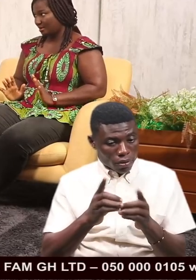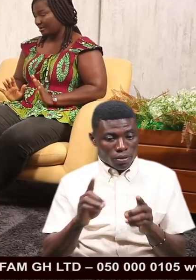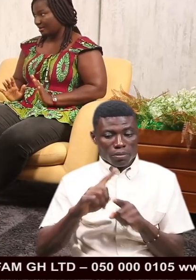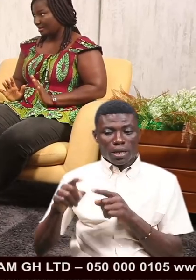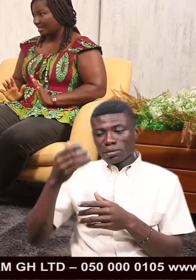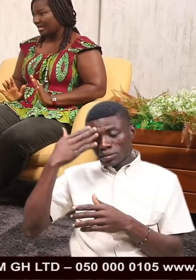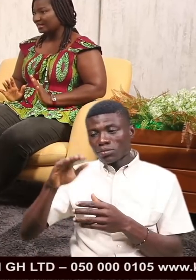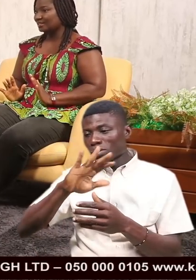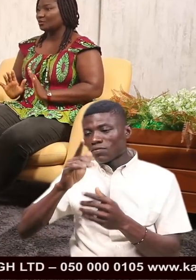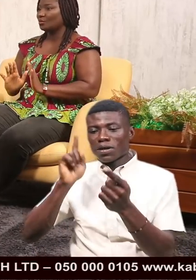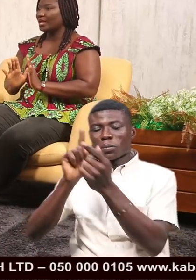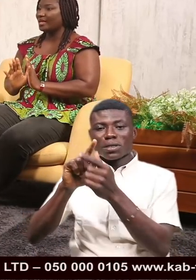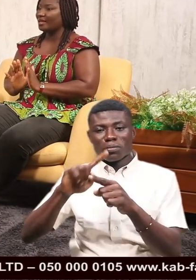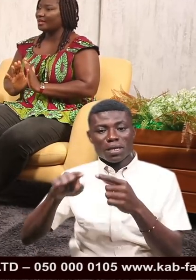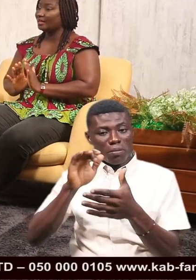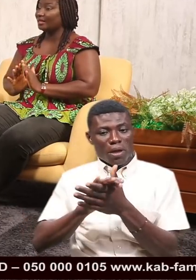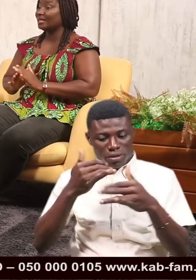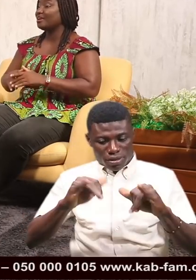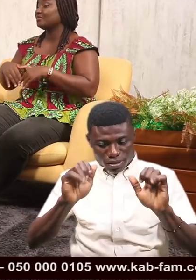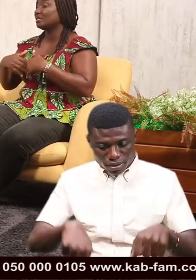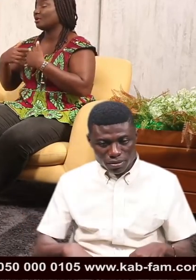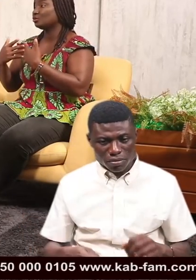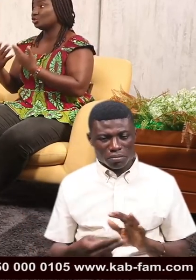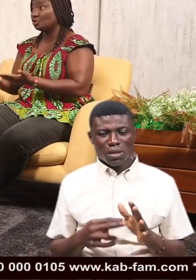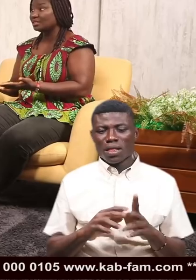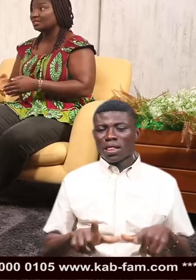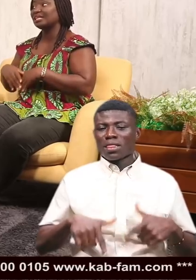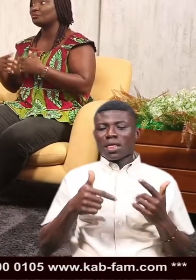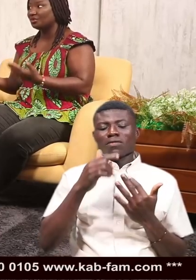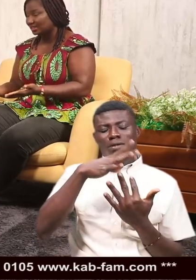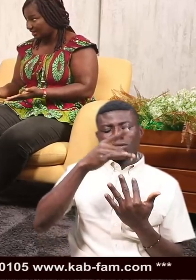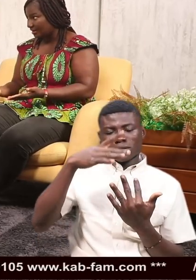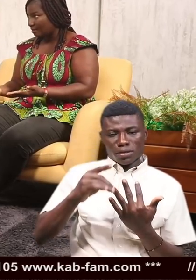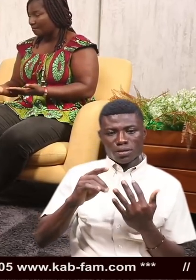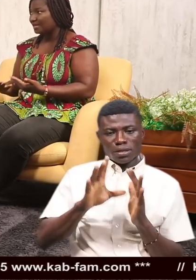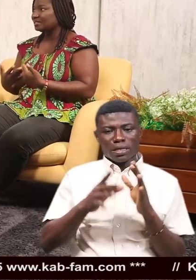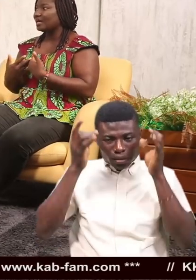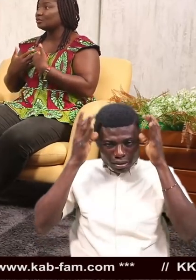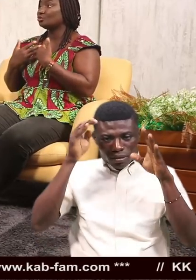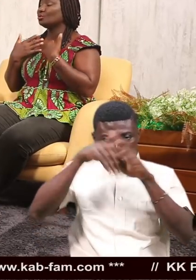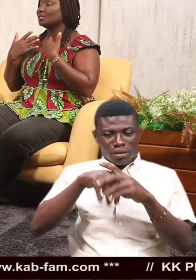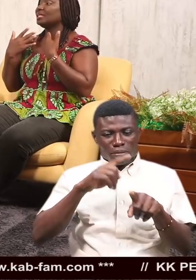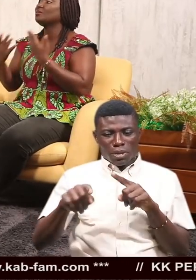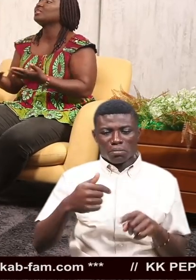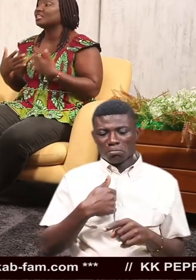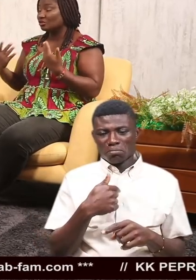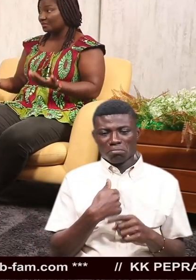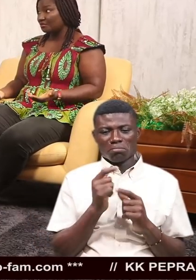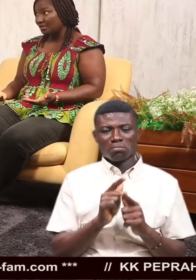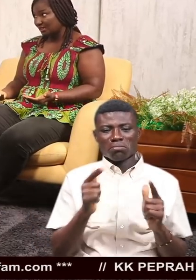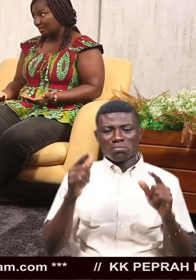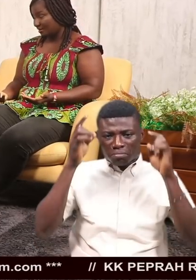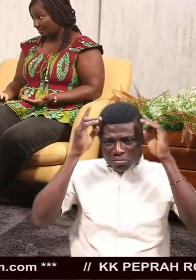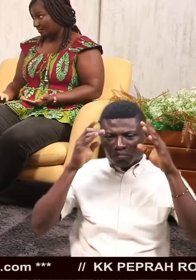ye. Ain't you know, life is about choices and risk. But I took the greatest